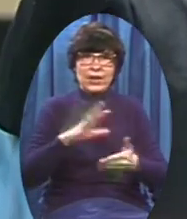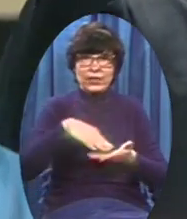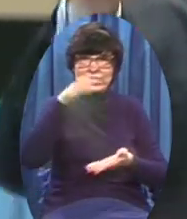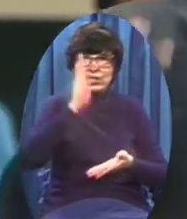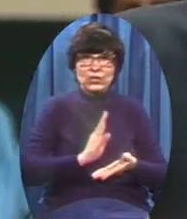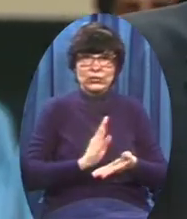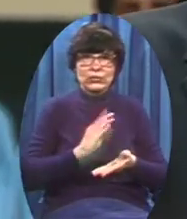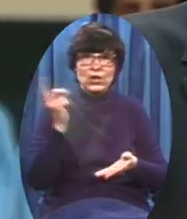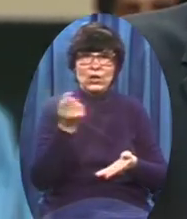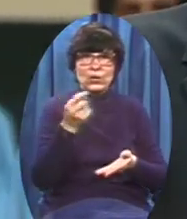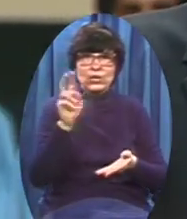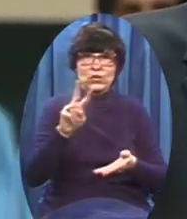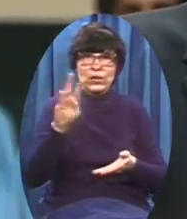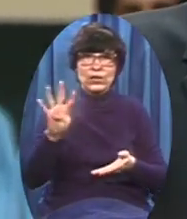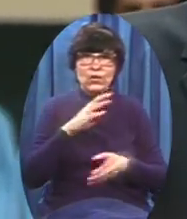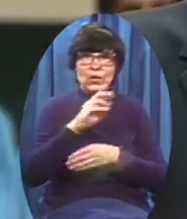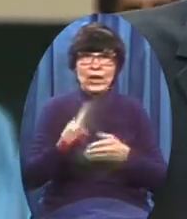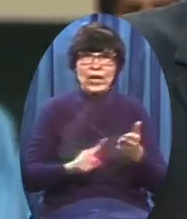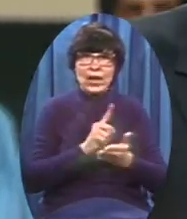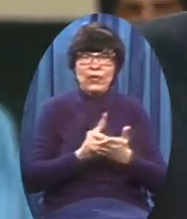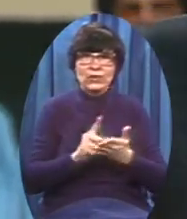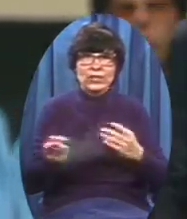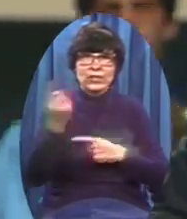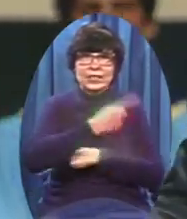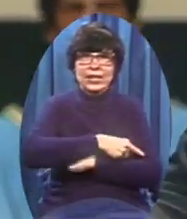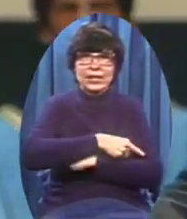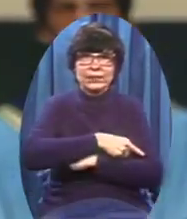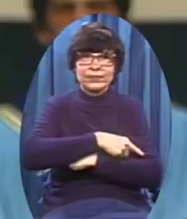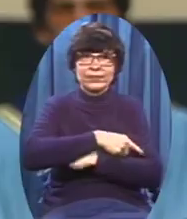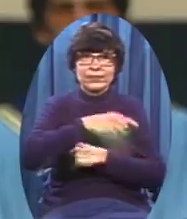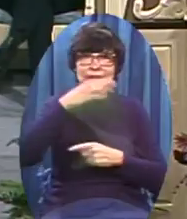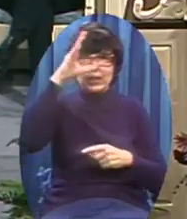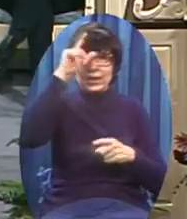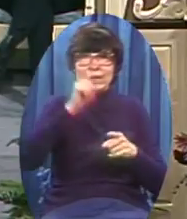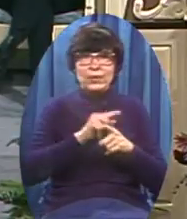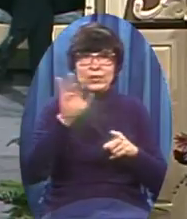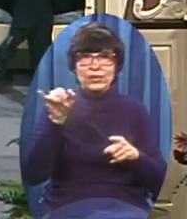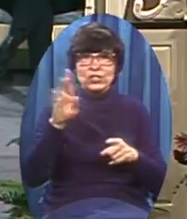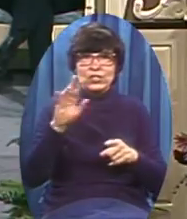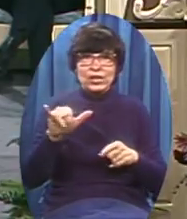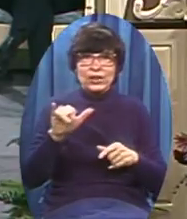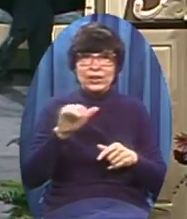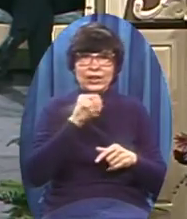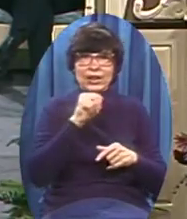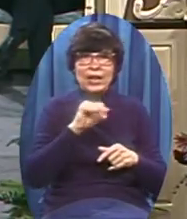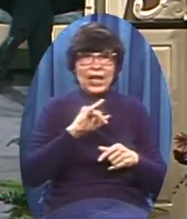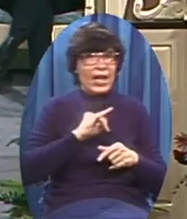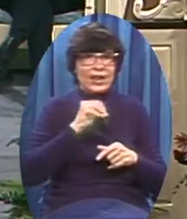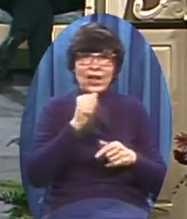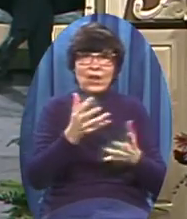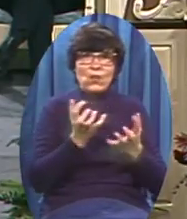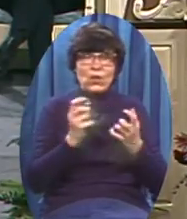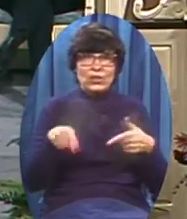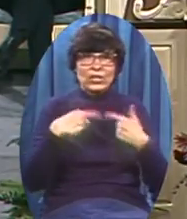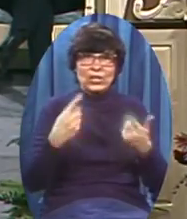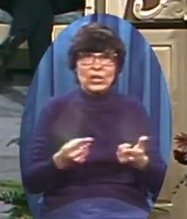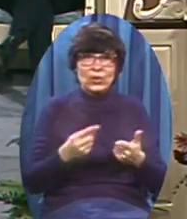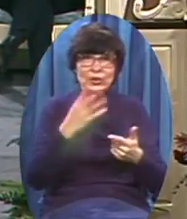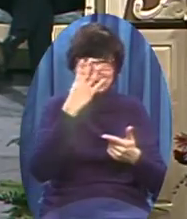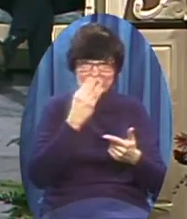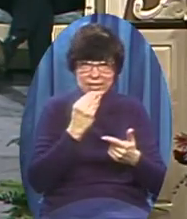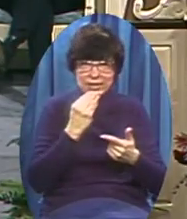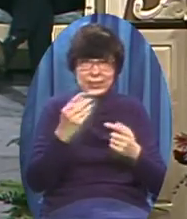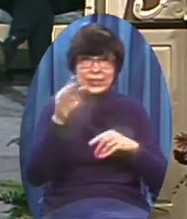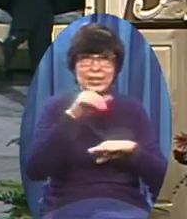24 hours in a day? Brother Jerry, I just hate to go to bed at night. I feel like I'm going to miss something if I go to